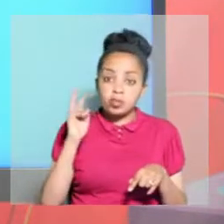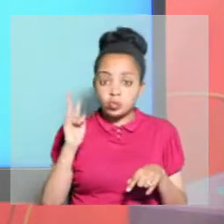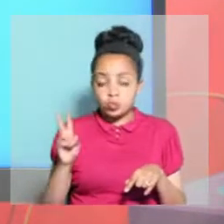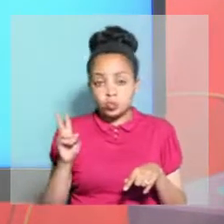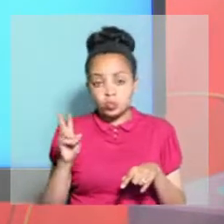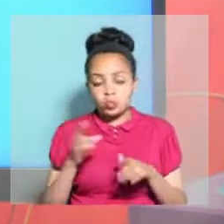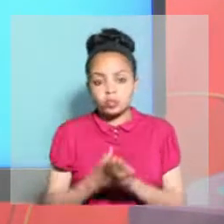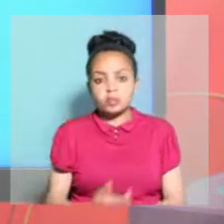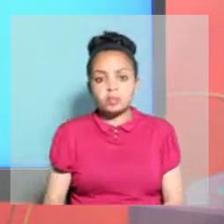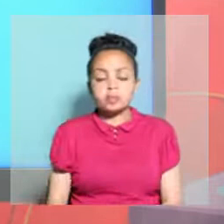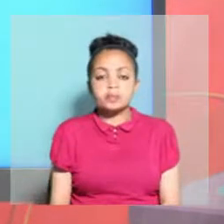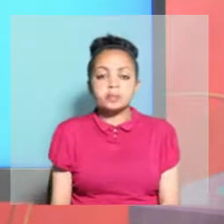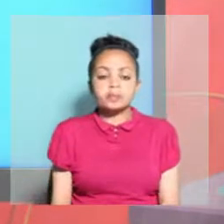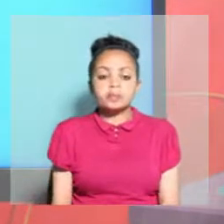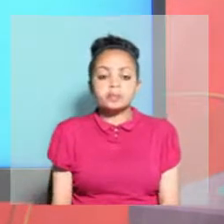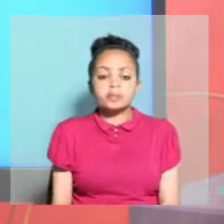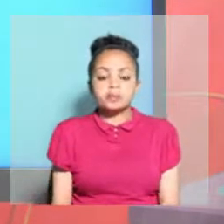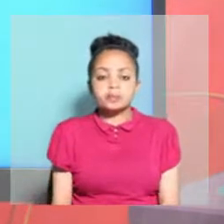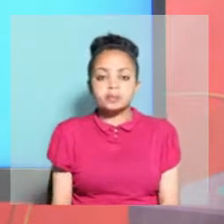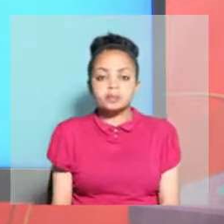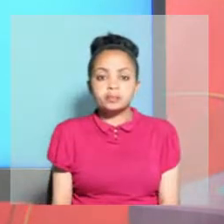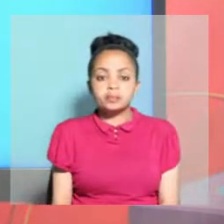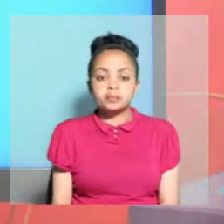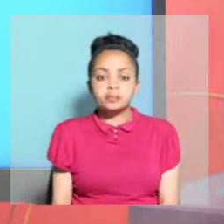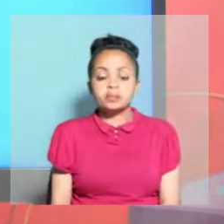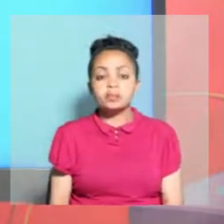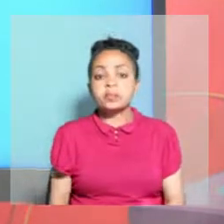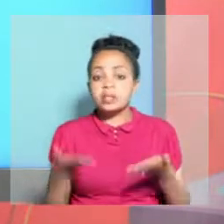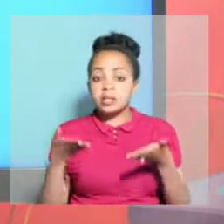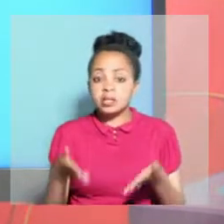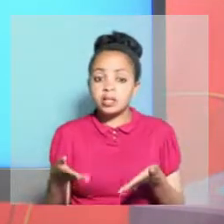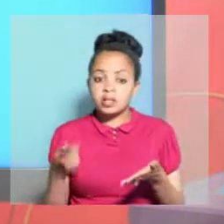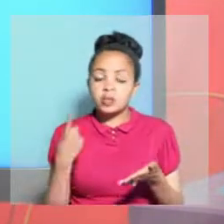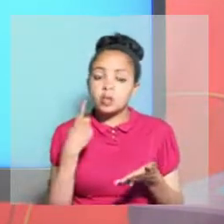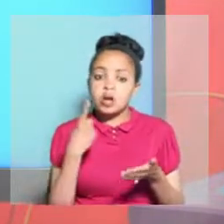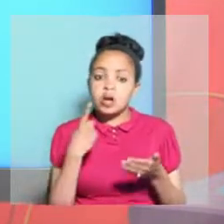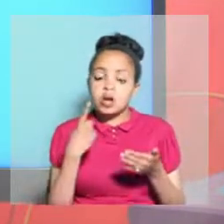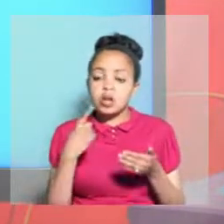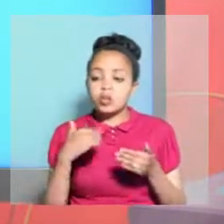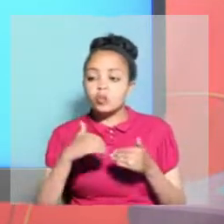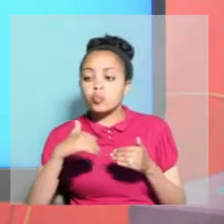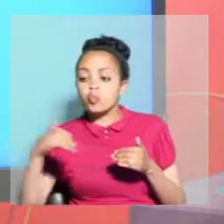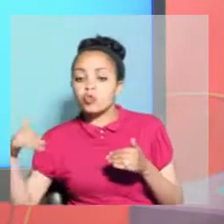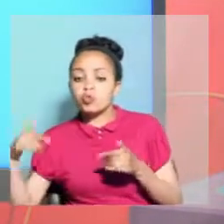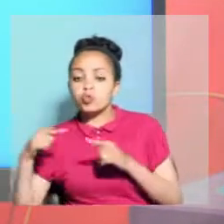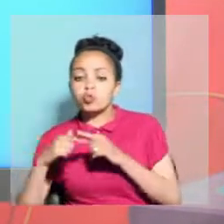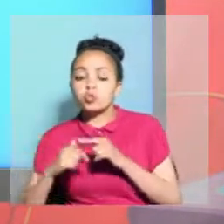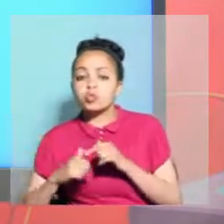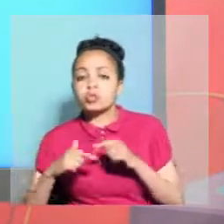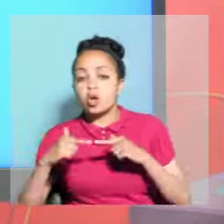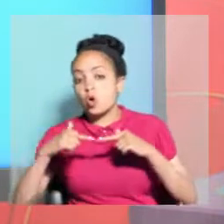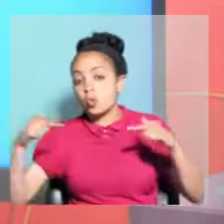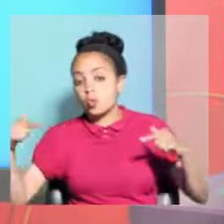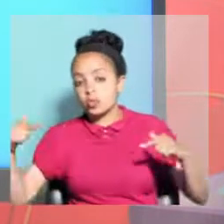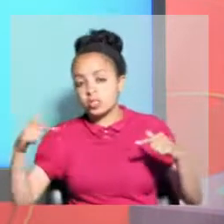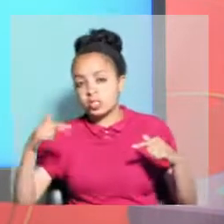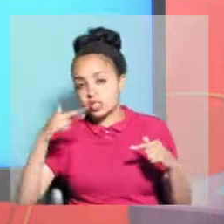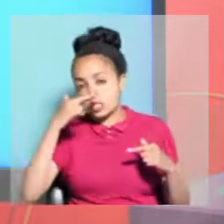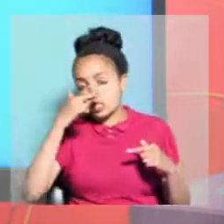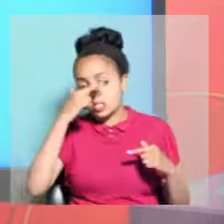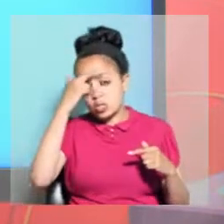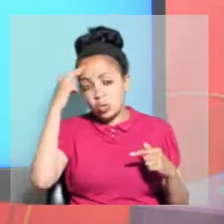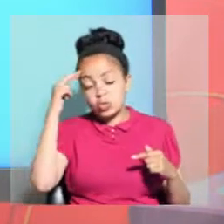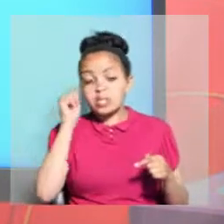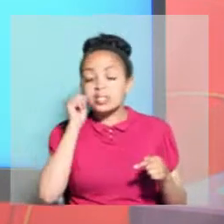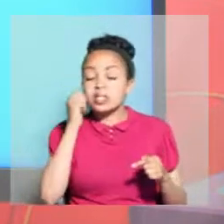II. Here, one that can move to the opposite pole here is the only